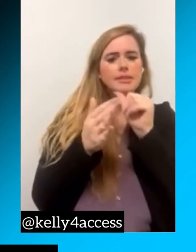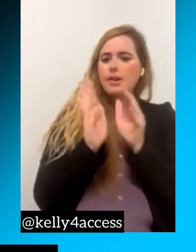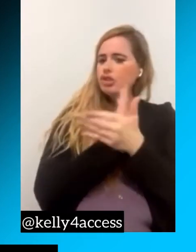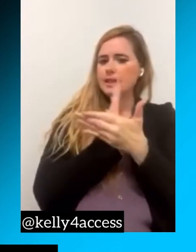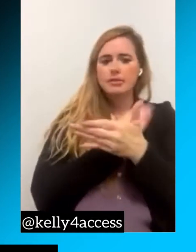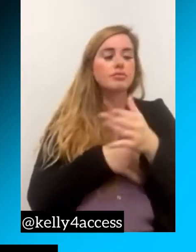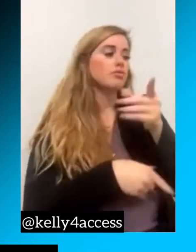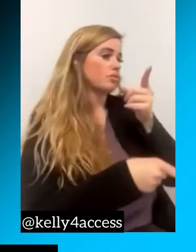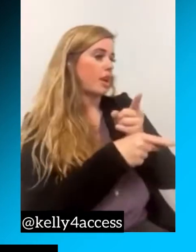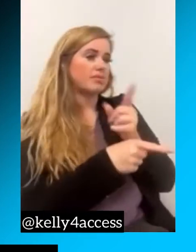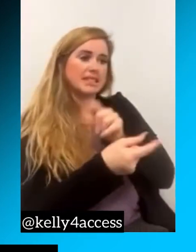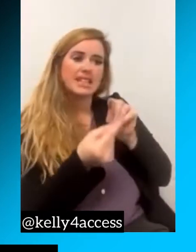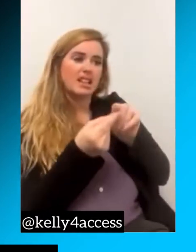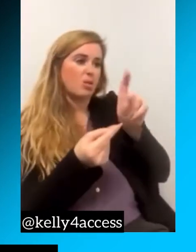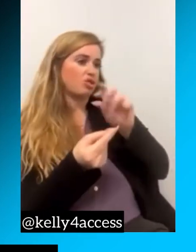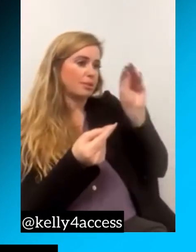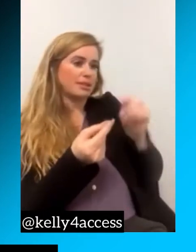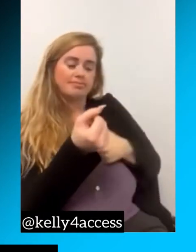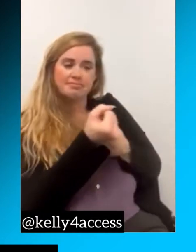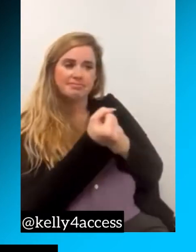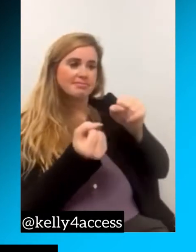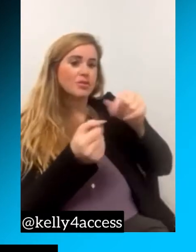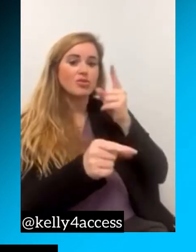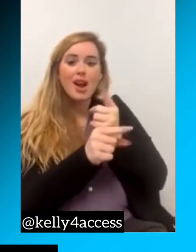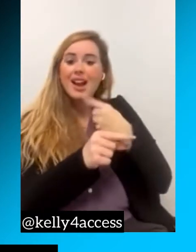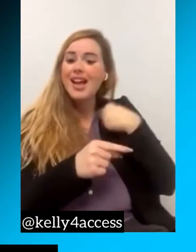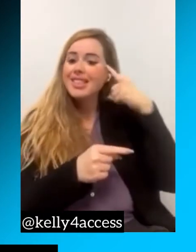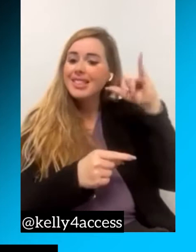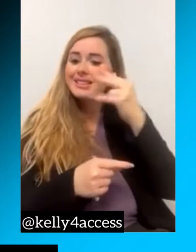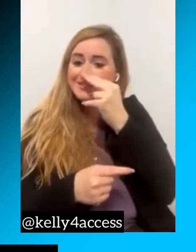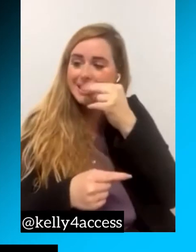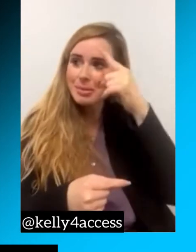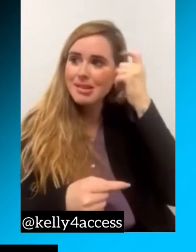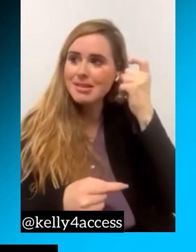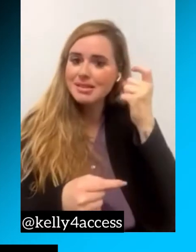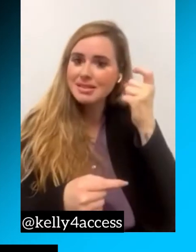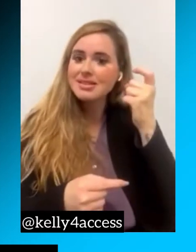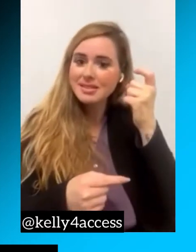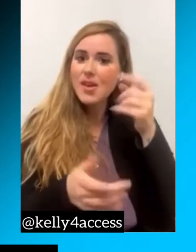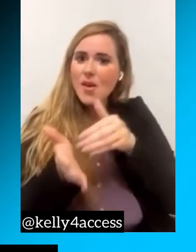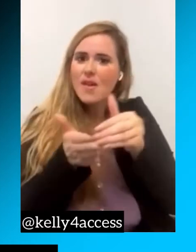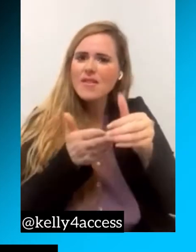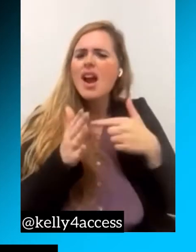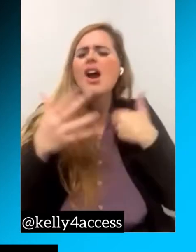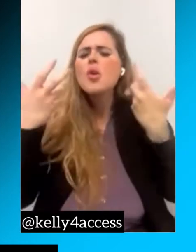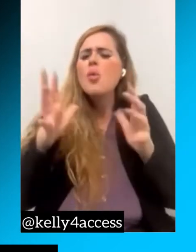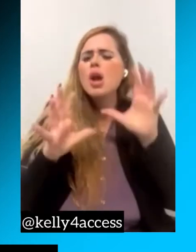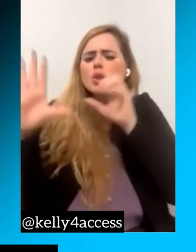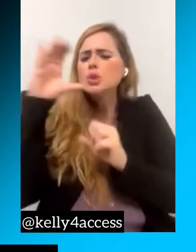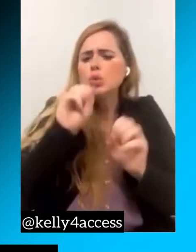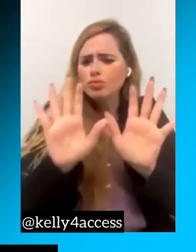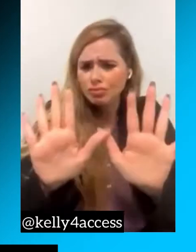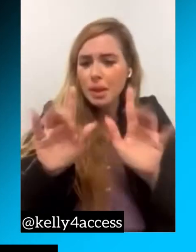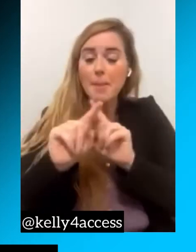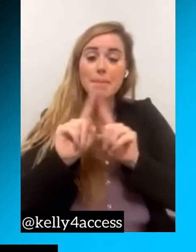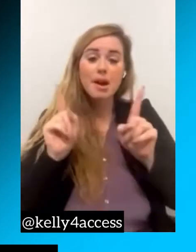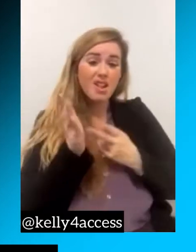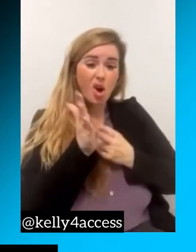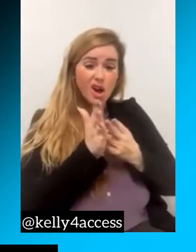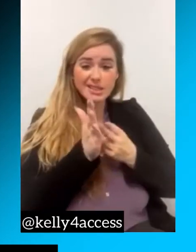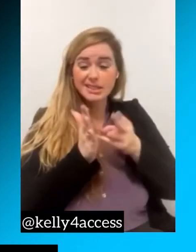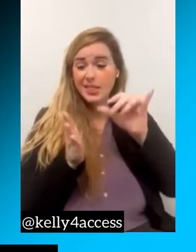exactly. 100%. It's so funny because I think that's probably, I want to say, I don't want to assume, but I want to say that that's like